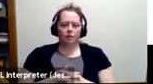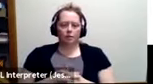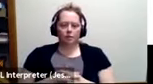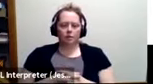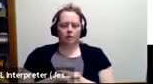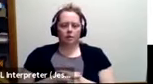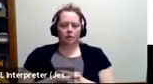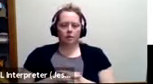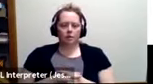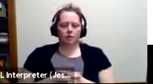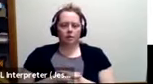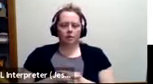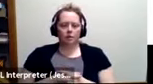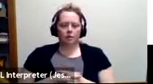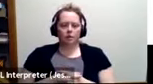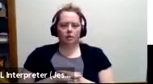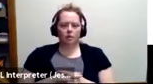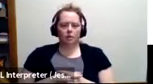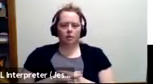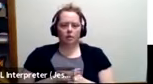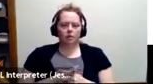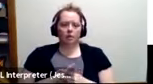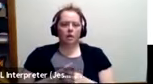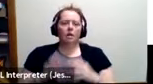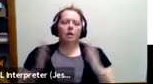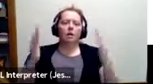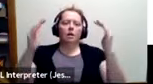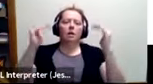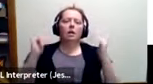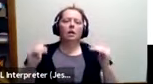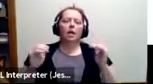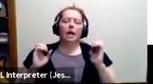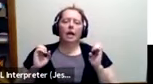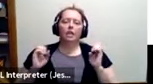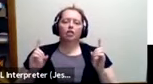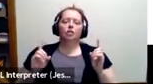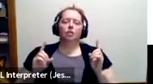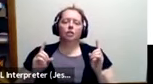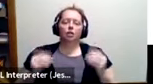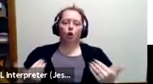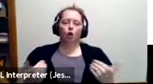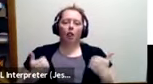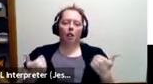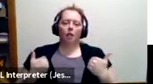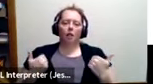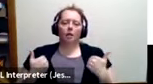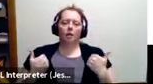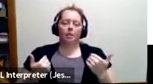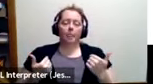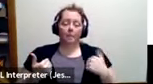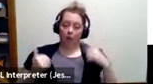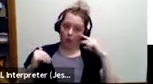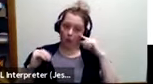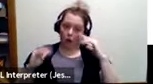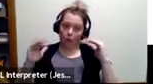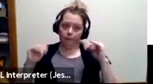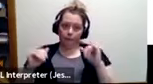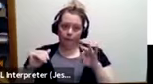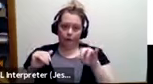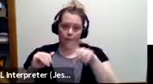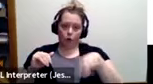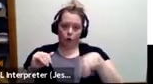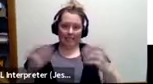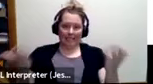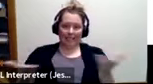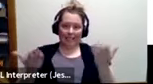So, education and youth. I would hope those that are attending with us today are aware of